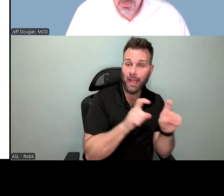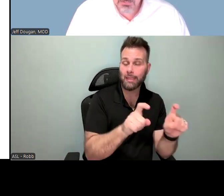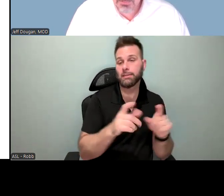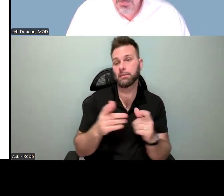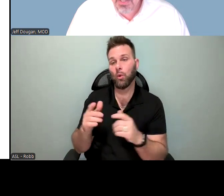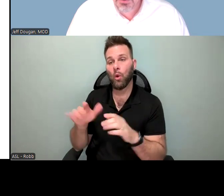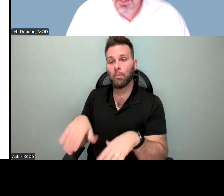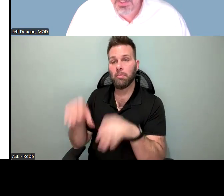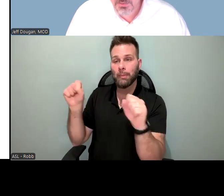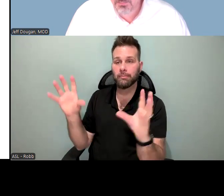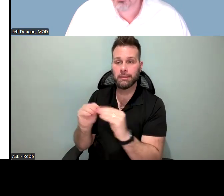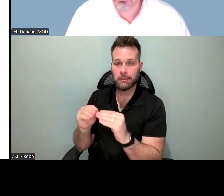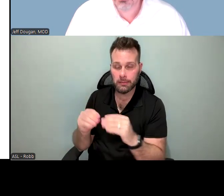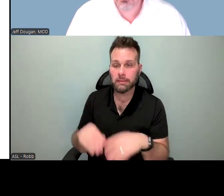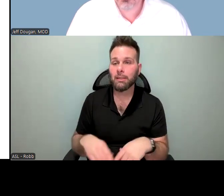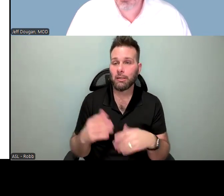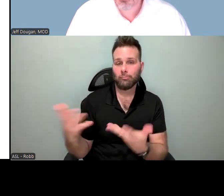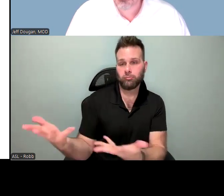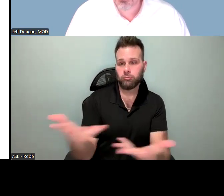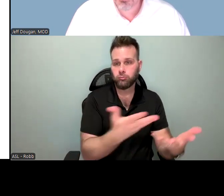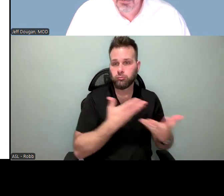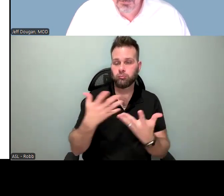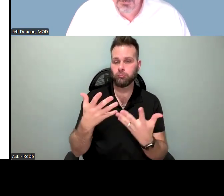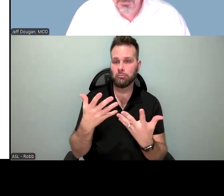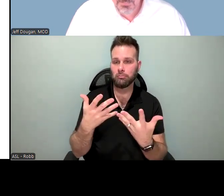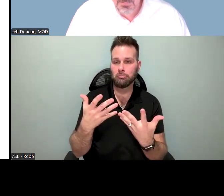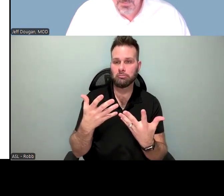provide valuable feedback and suggestions for improving local accessibility.